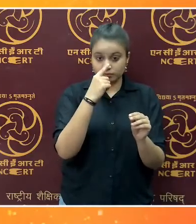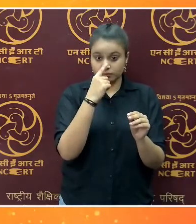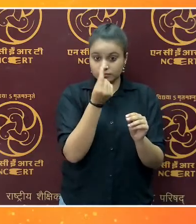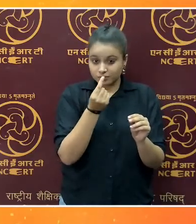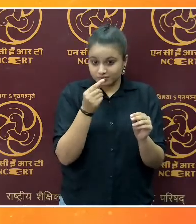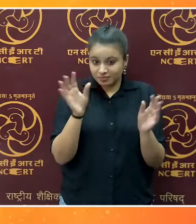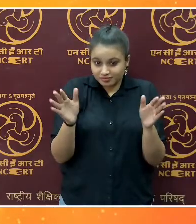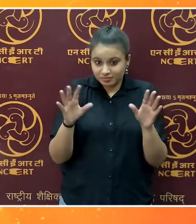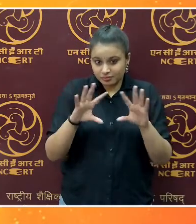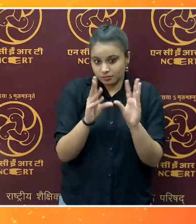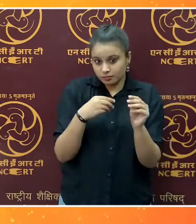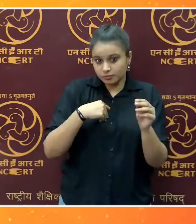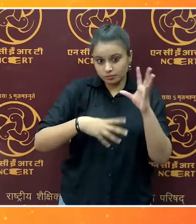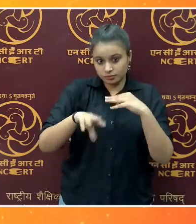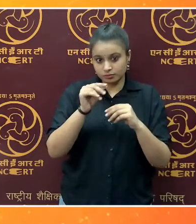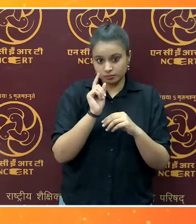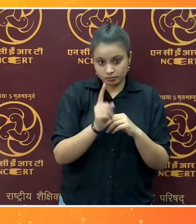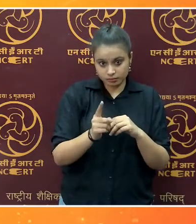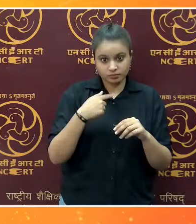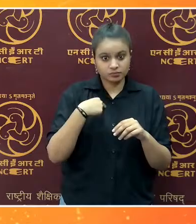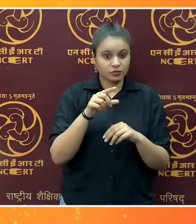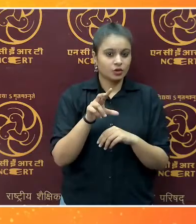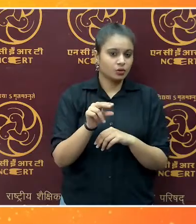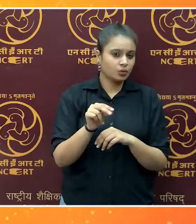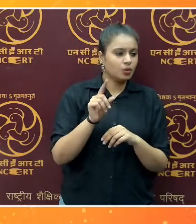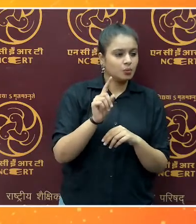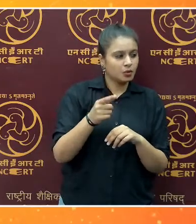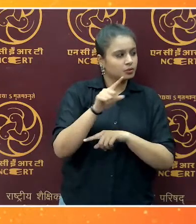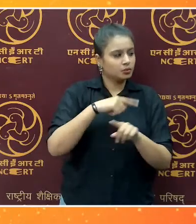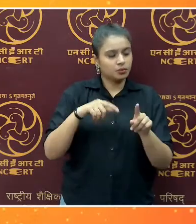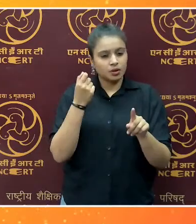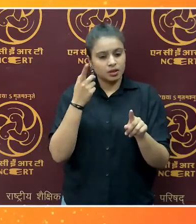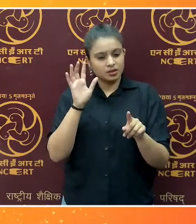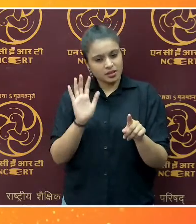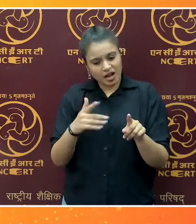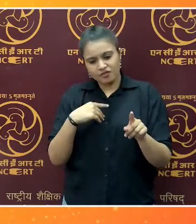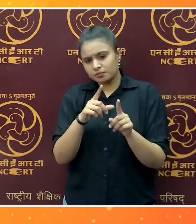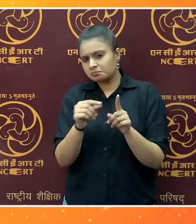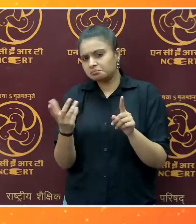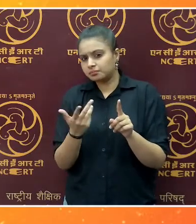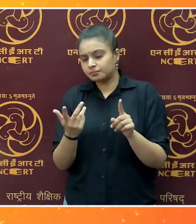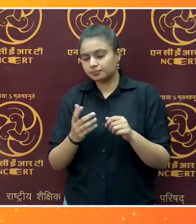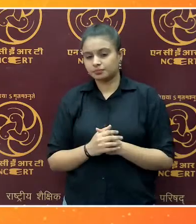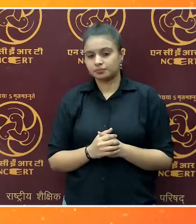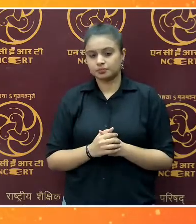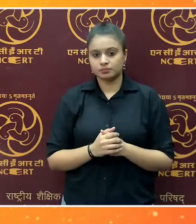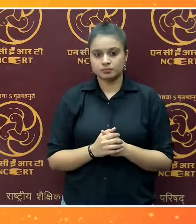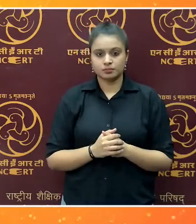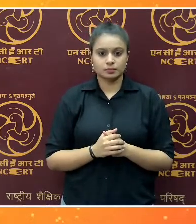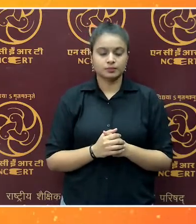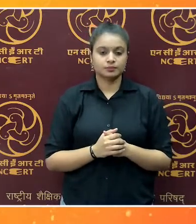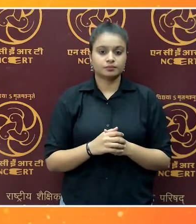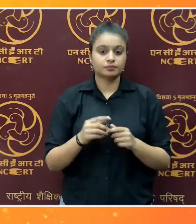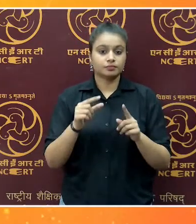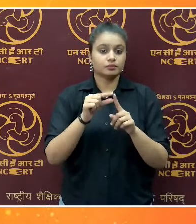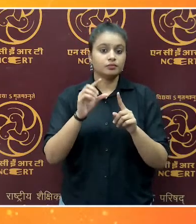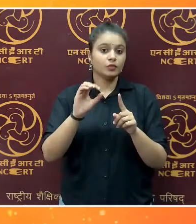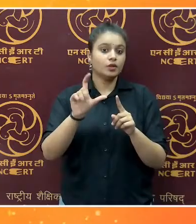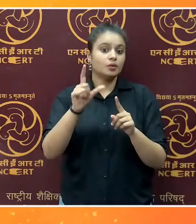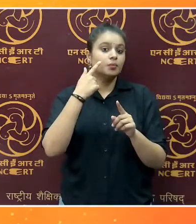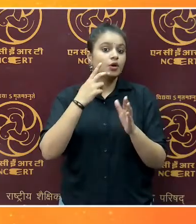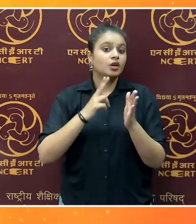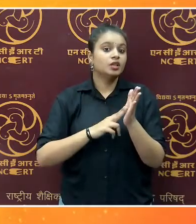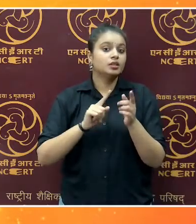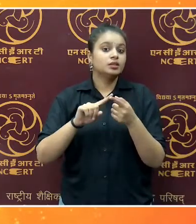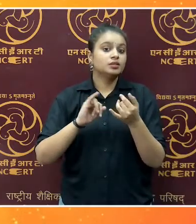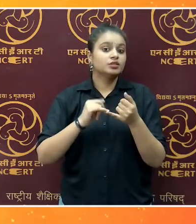understand my language. So Dr. Dolittle says, no, but I do understand what you say. So Polynesia says, oh